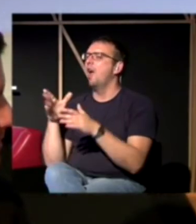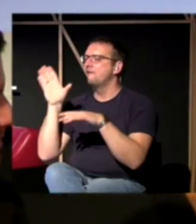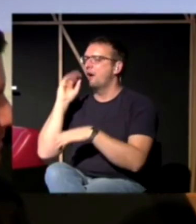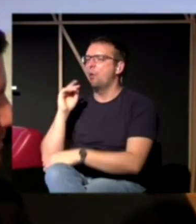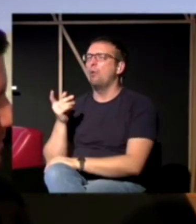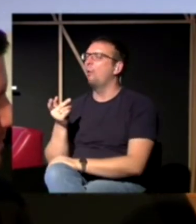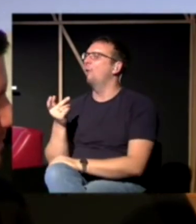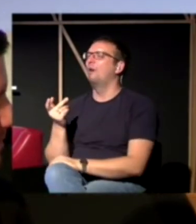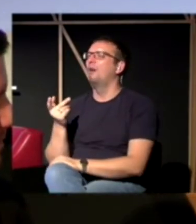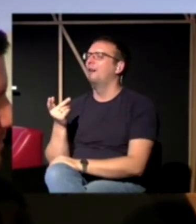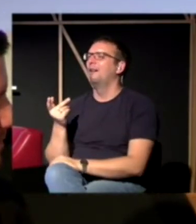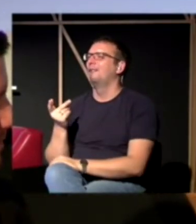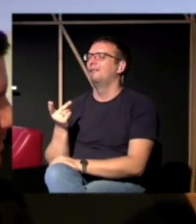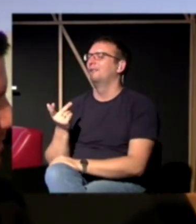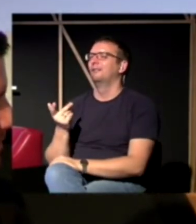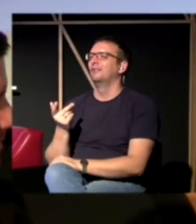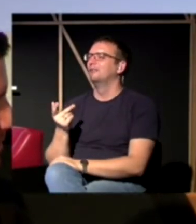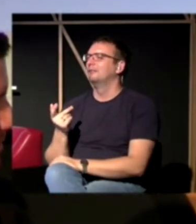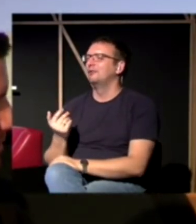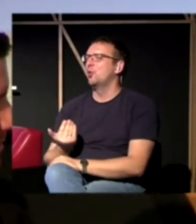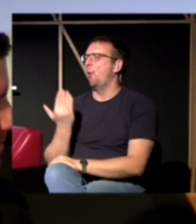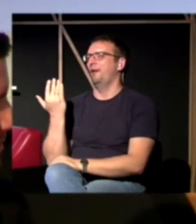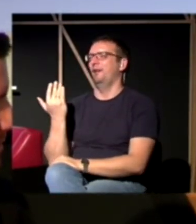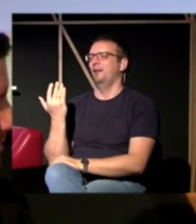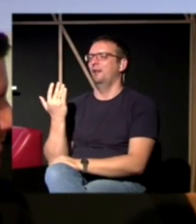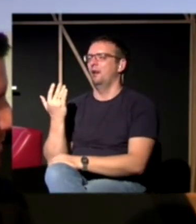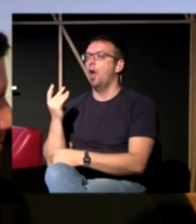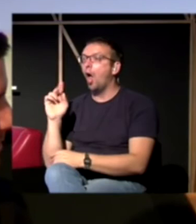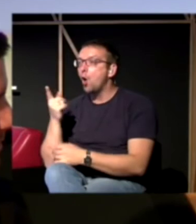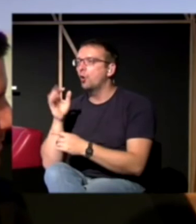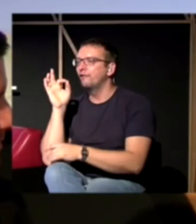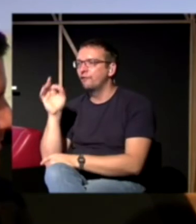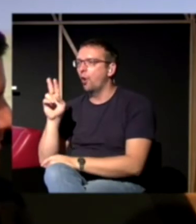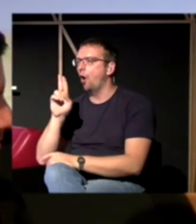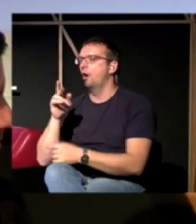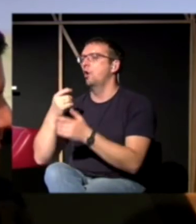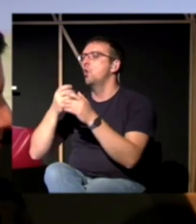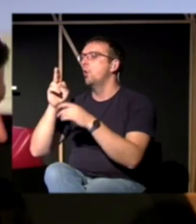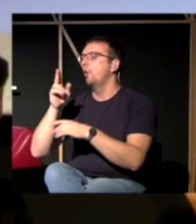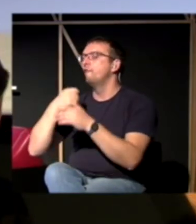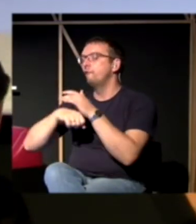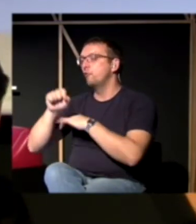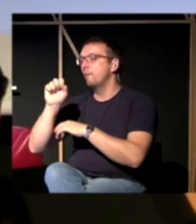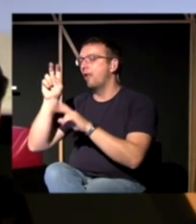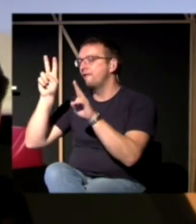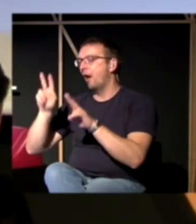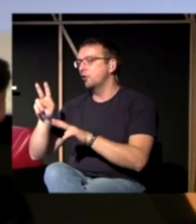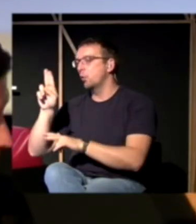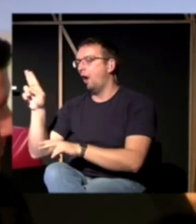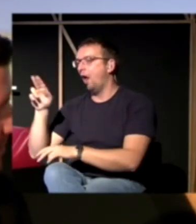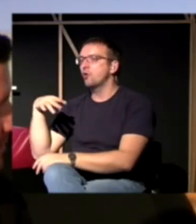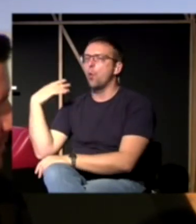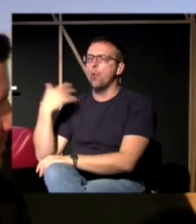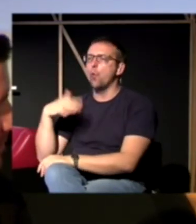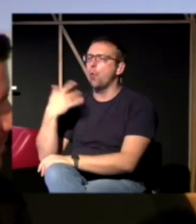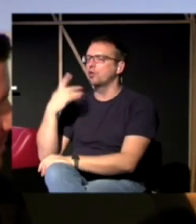Ukrainian football fans as well. The stadium was fully booked, and the interest to this event